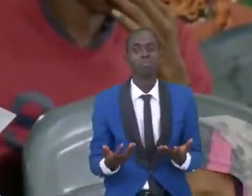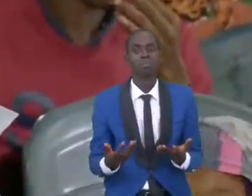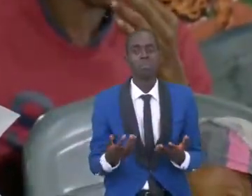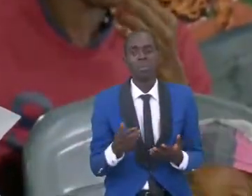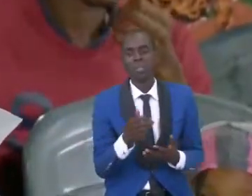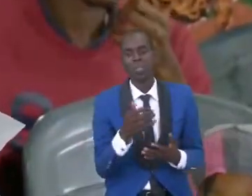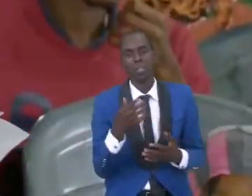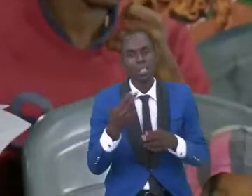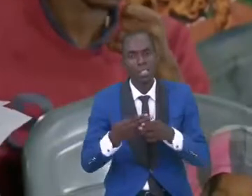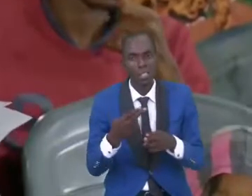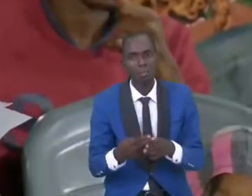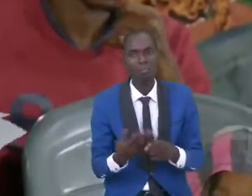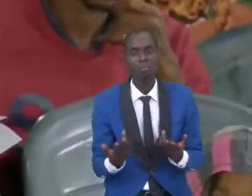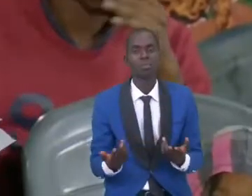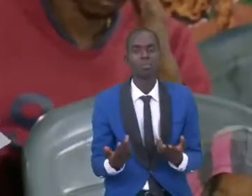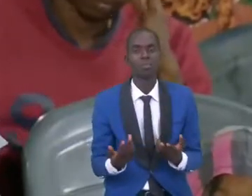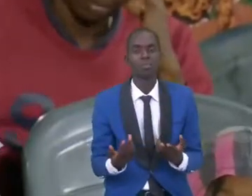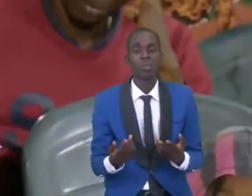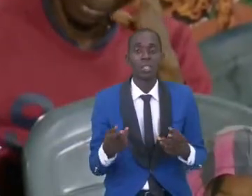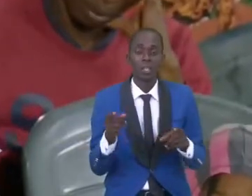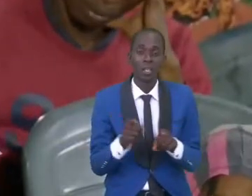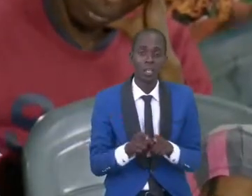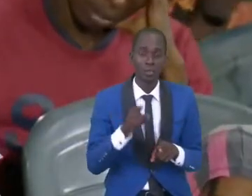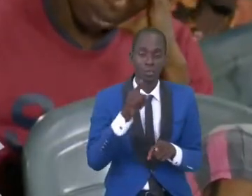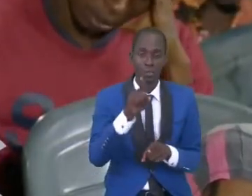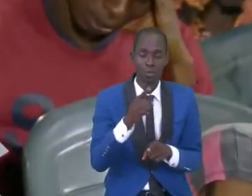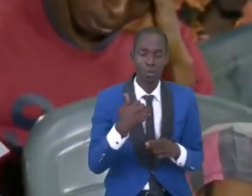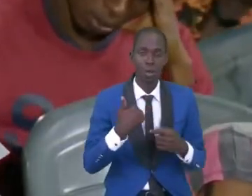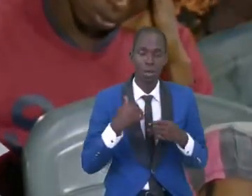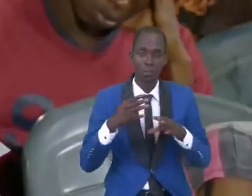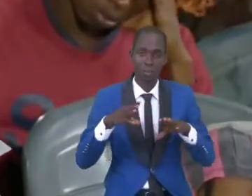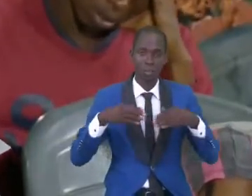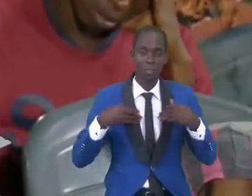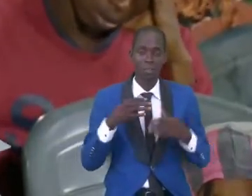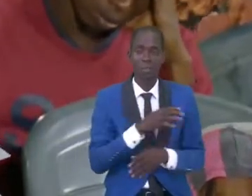we welcome you into God's own kingdom.